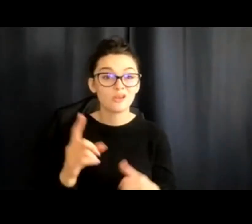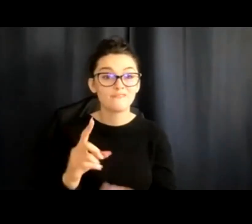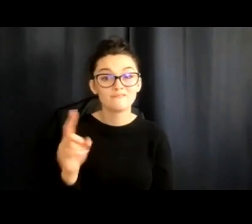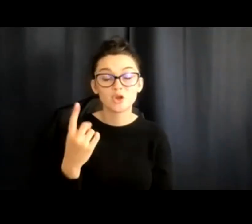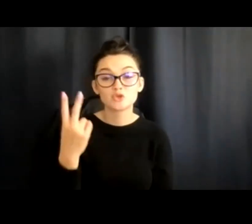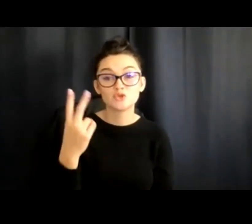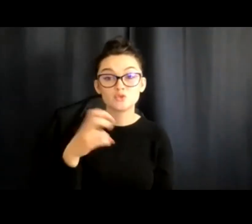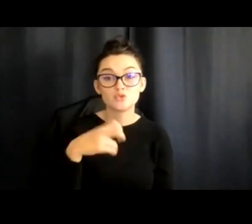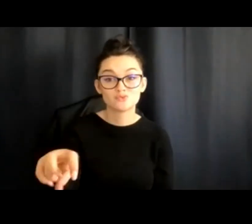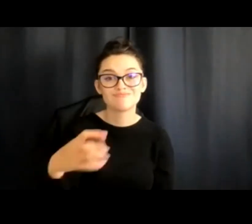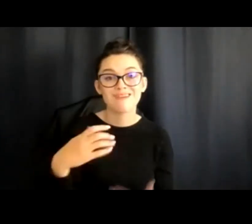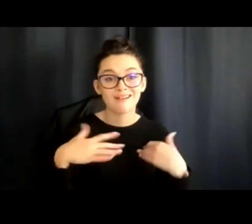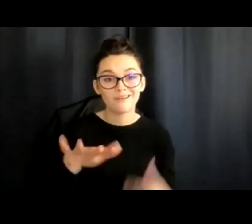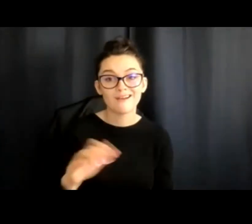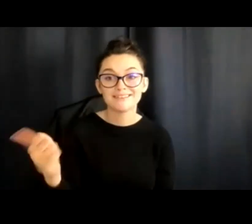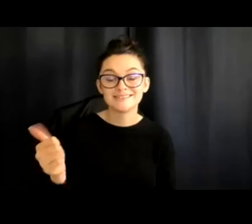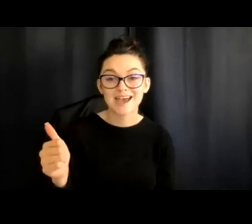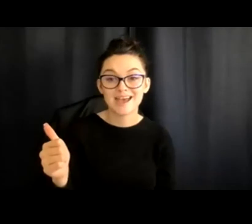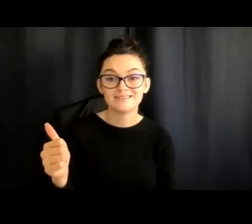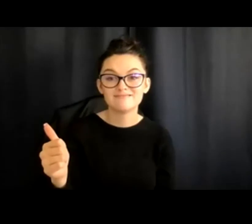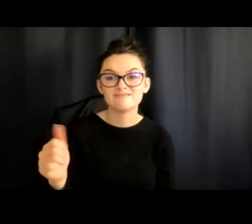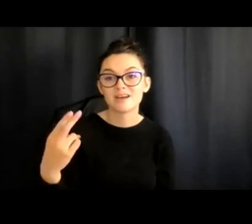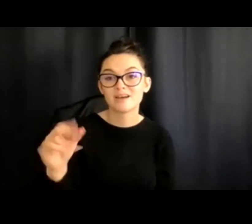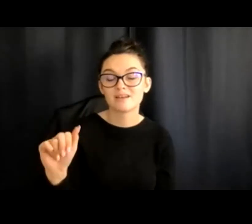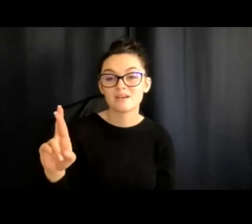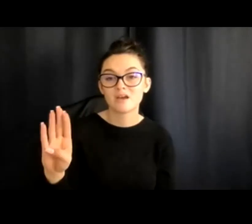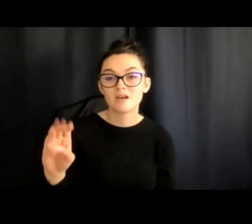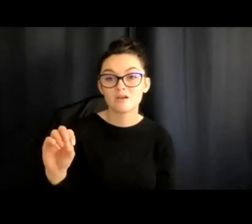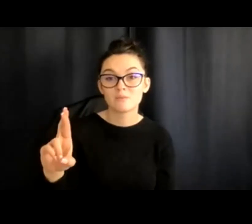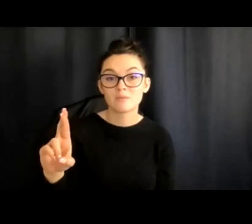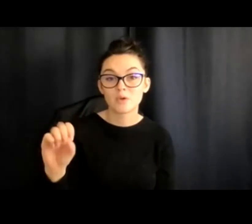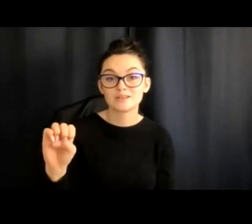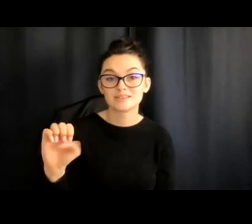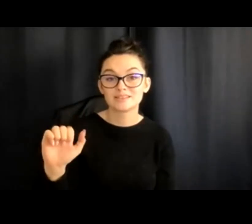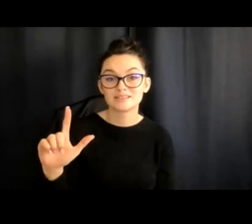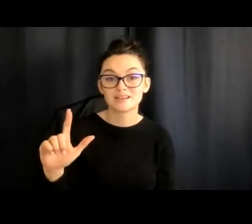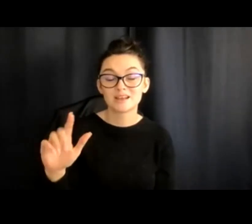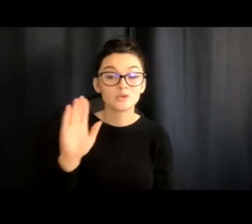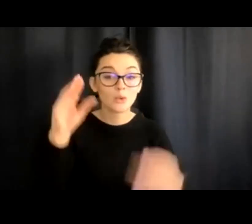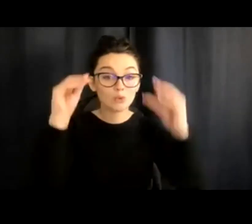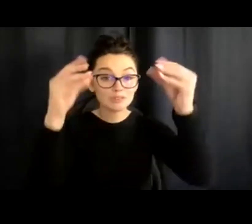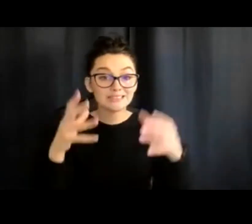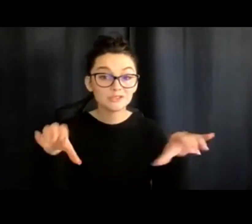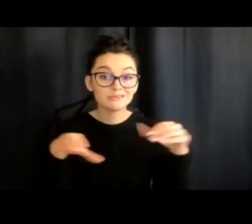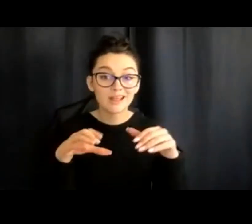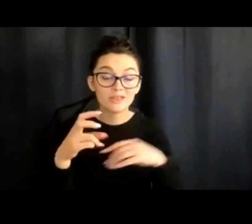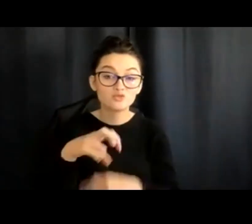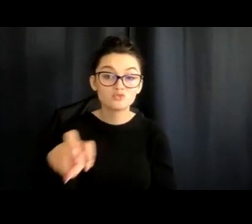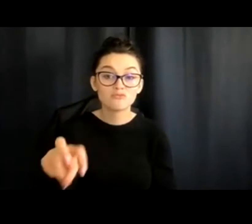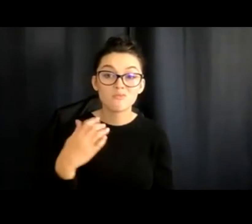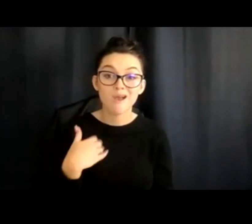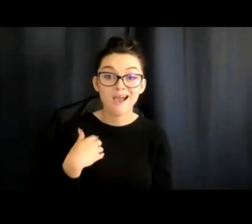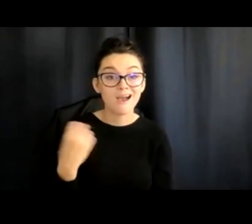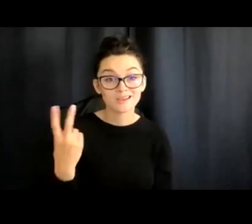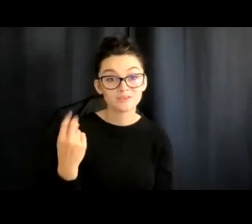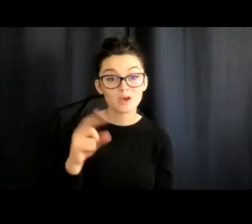10 harbor seals. And when your teachers did the trip with me, we had 12